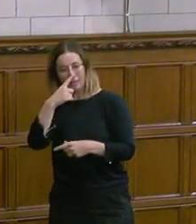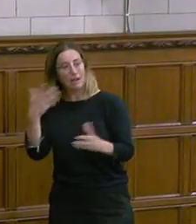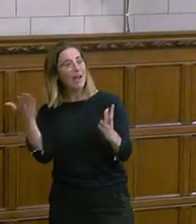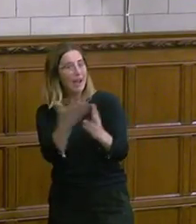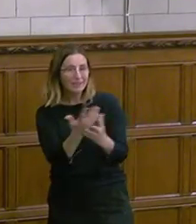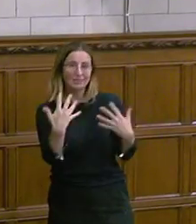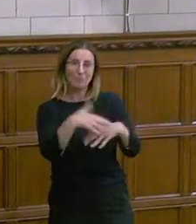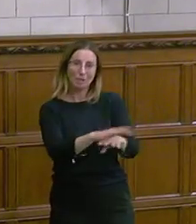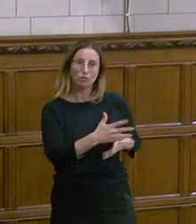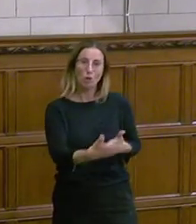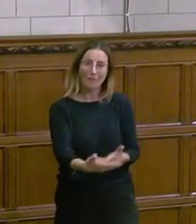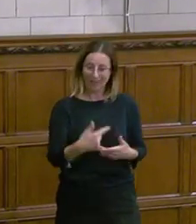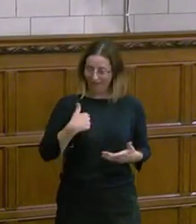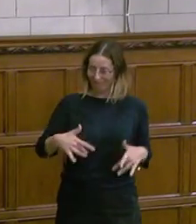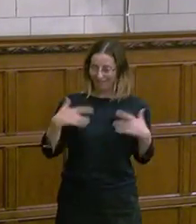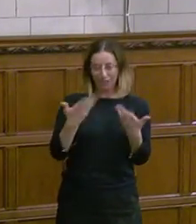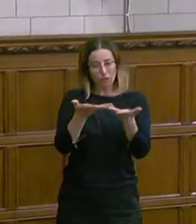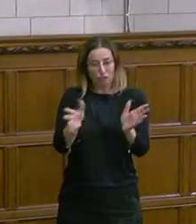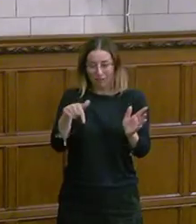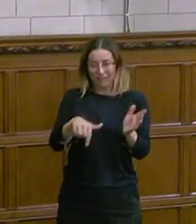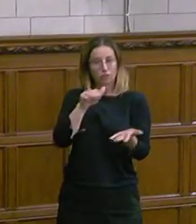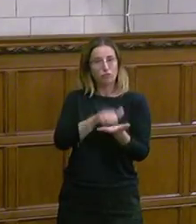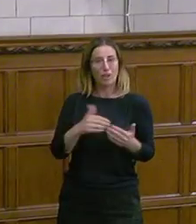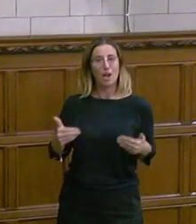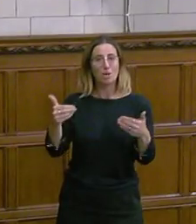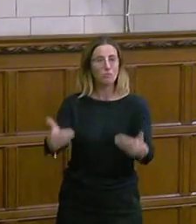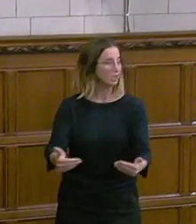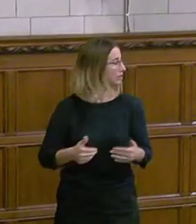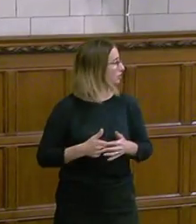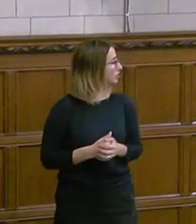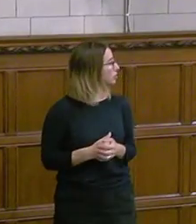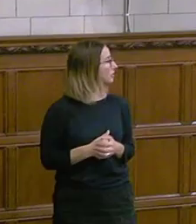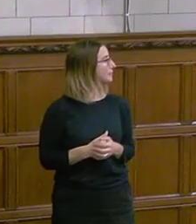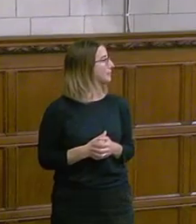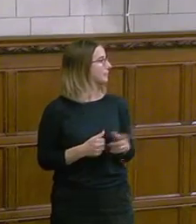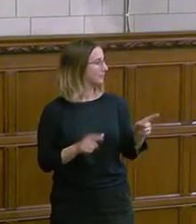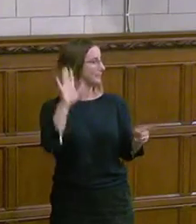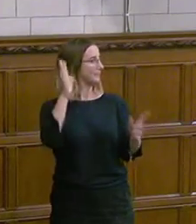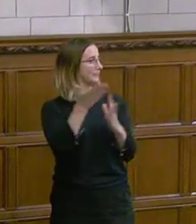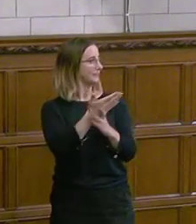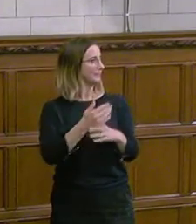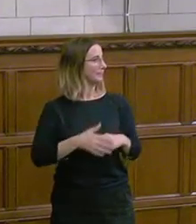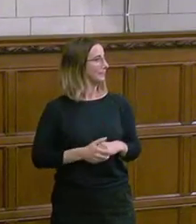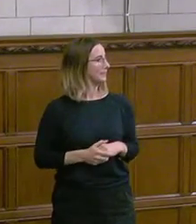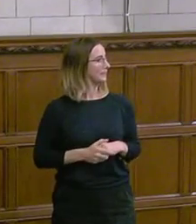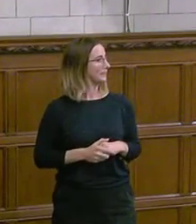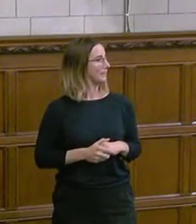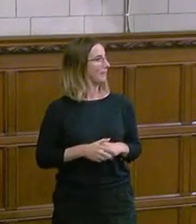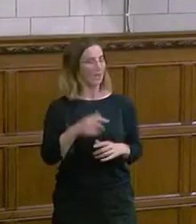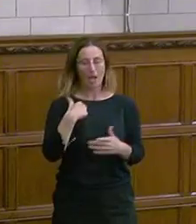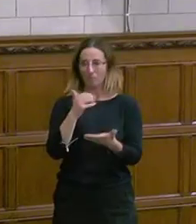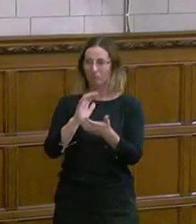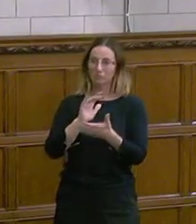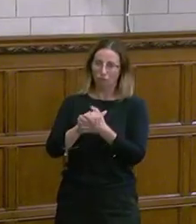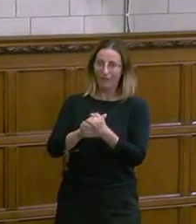generally I believe this is the right approach. I will give way to my honourable friend. Thank you, Mr. Stringer. I'm grateful to the honourable gentleman for